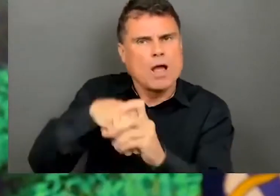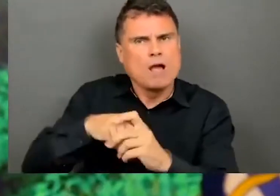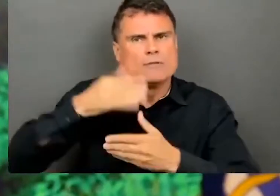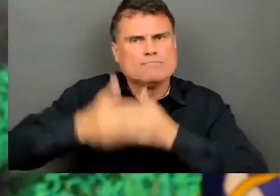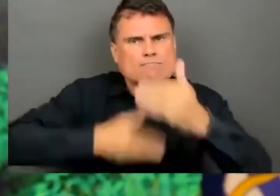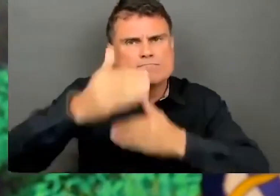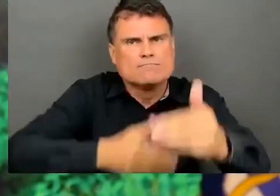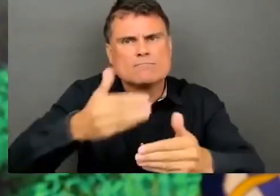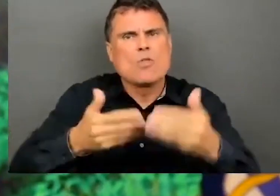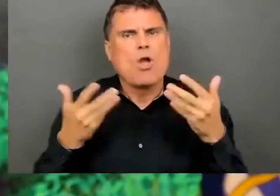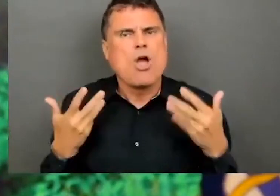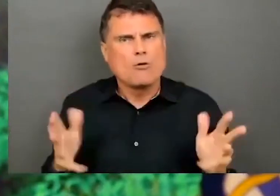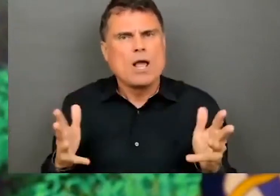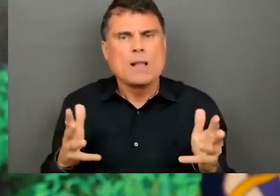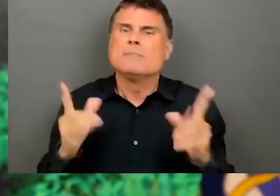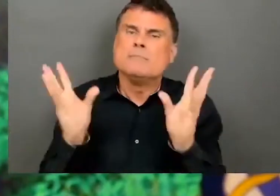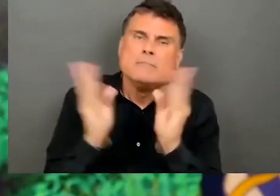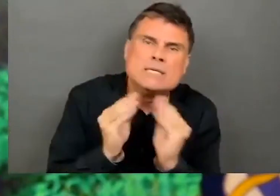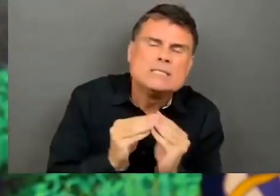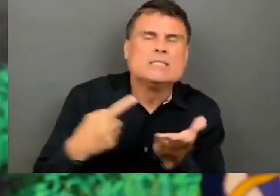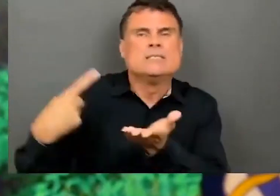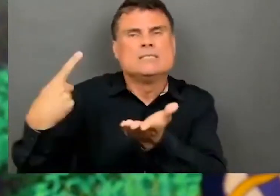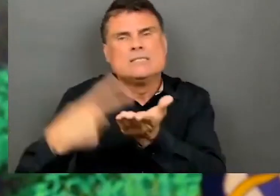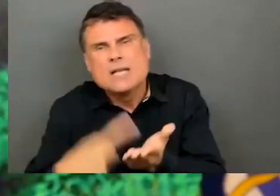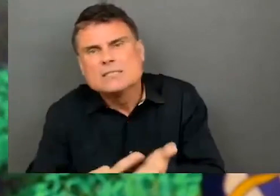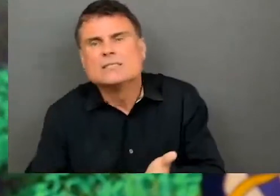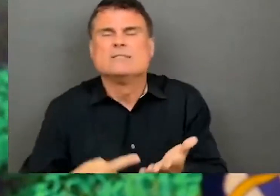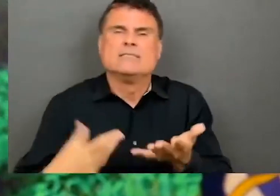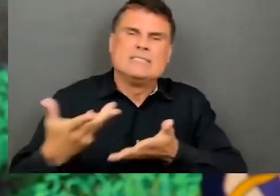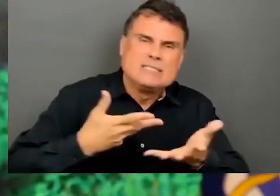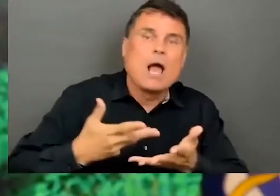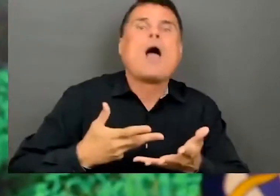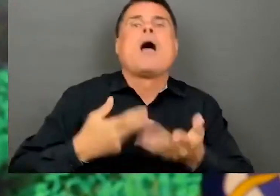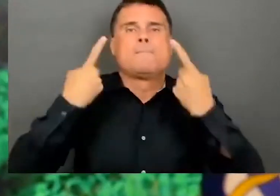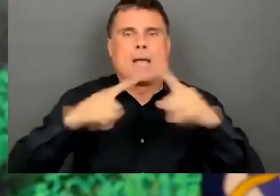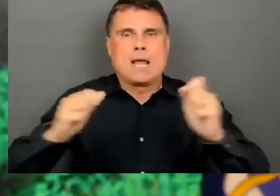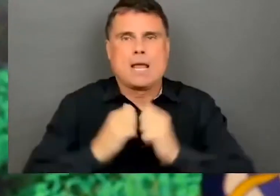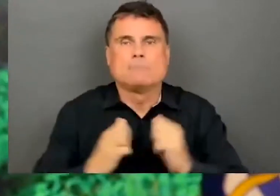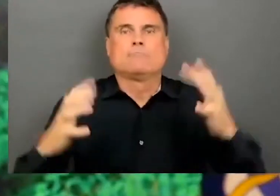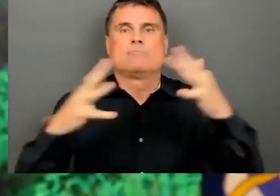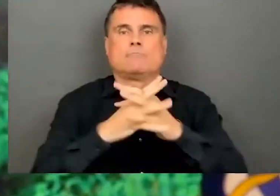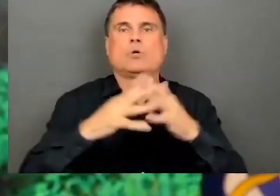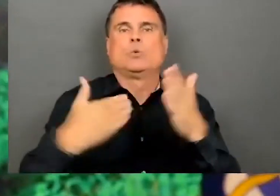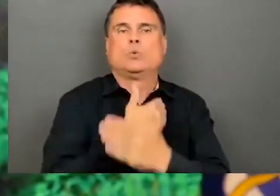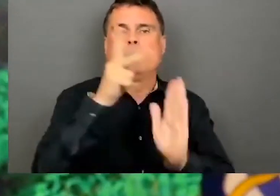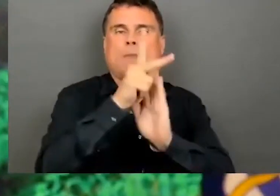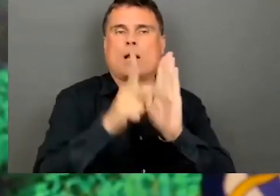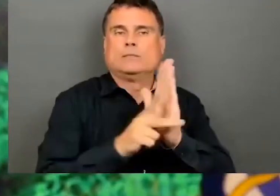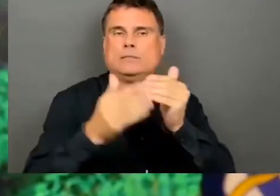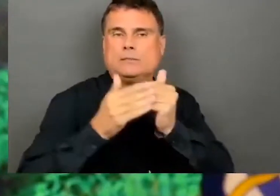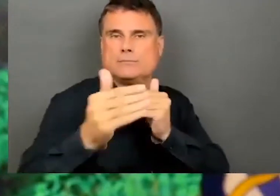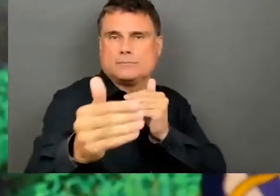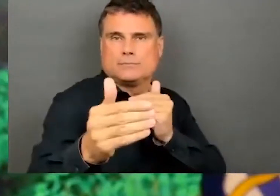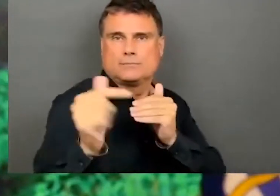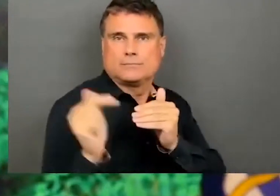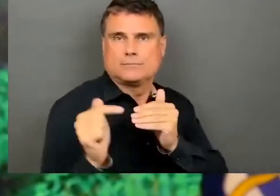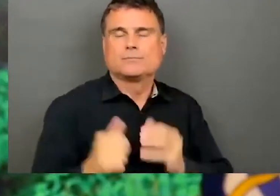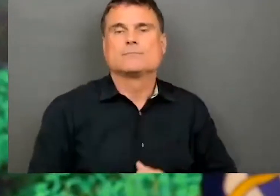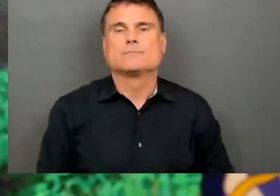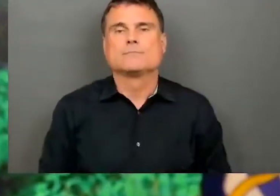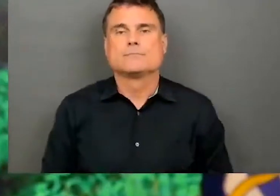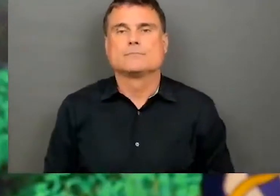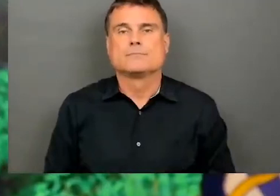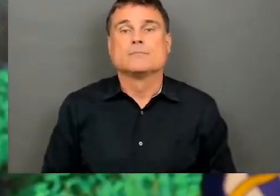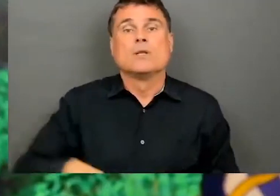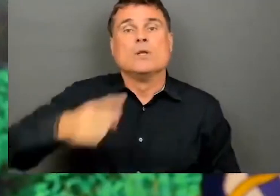Overdose Emergency Response Centre to get this policy moving. We know there is more work to do.